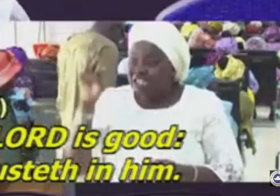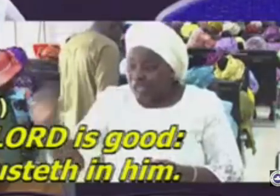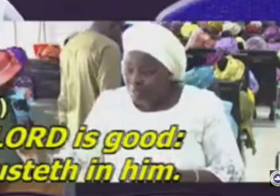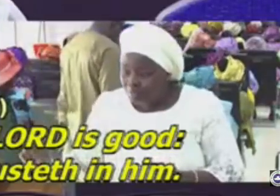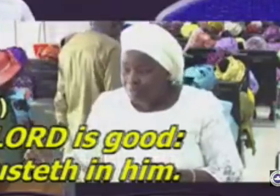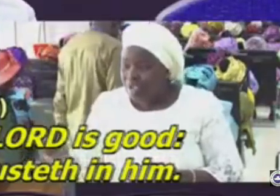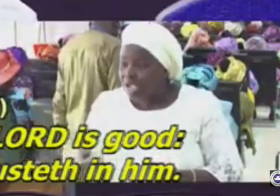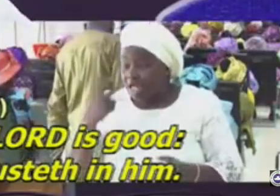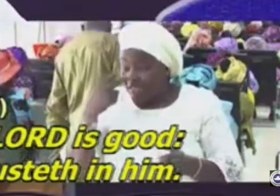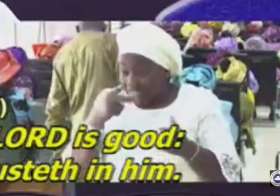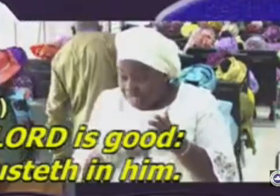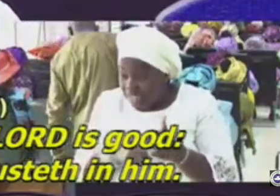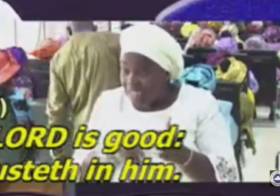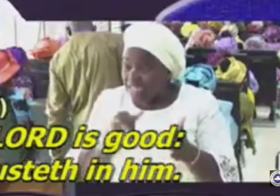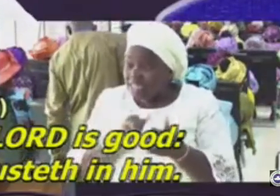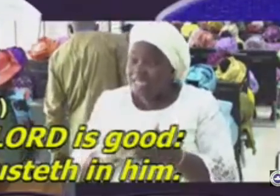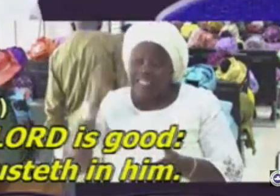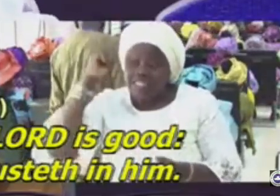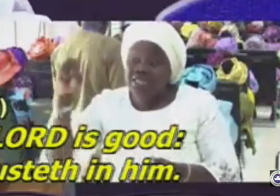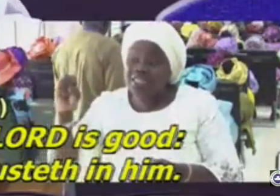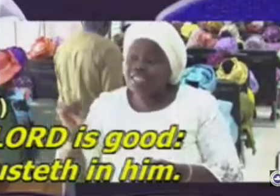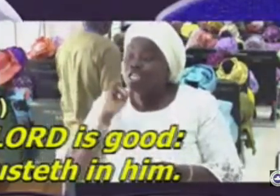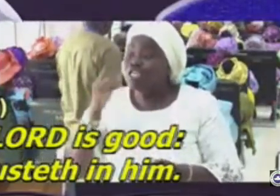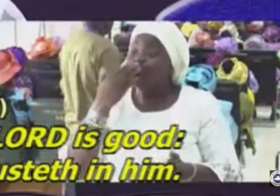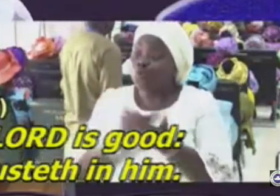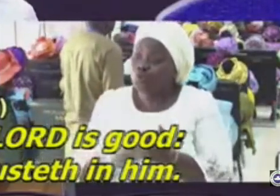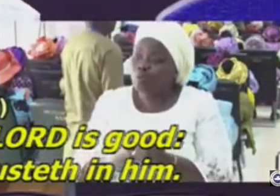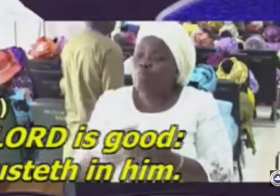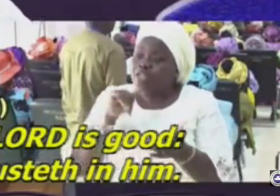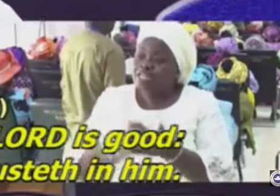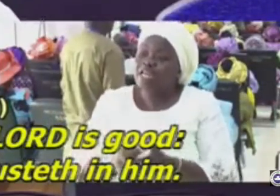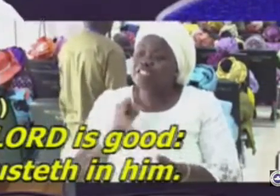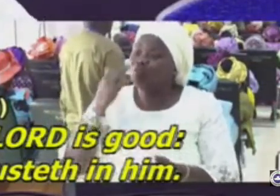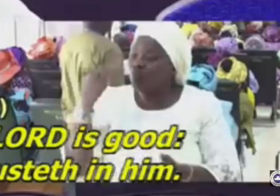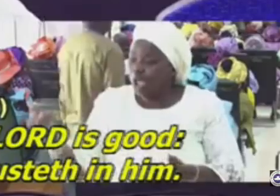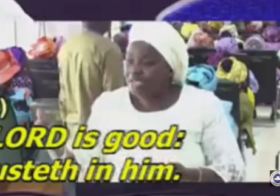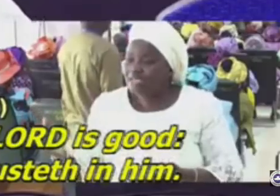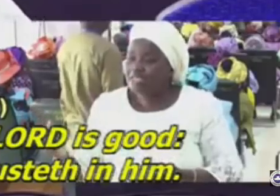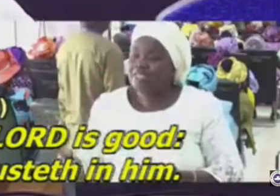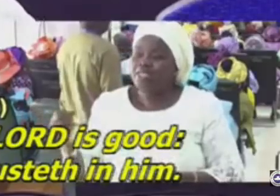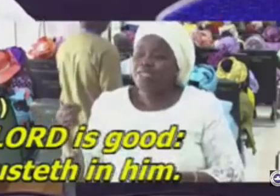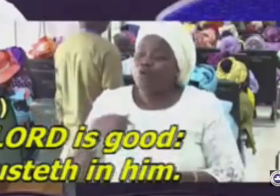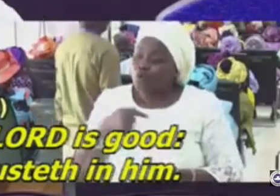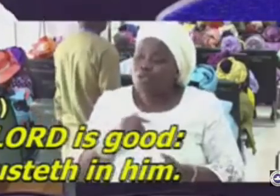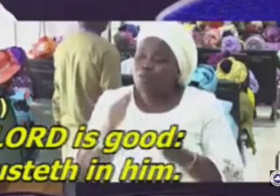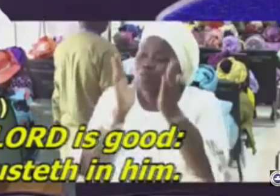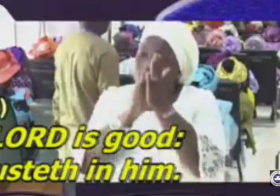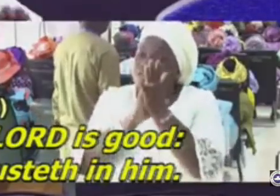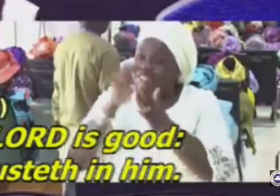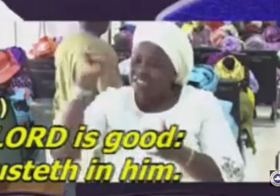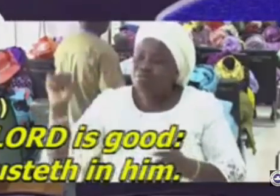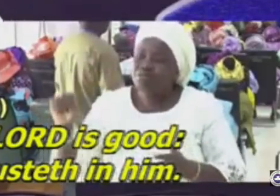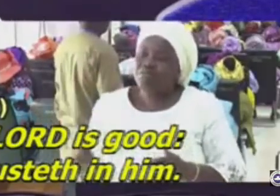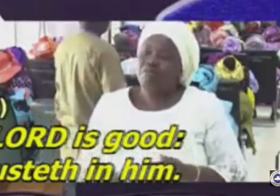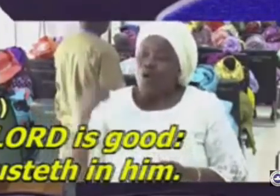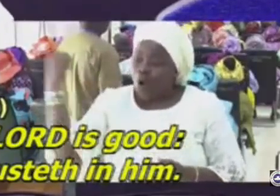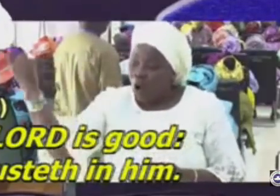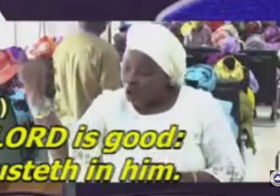traditional rulers dancing this morning. That's why you are going to see professors forgetting their degrees, praising God. Because we